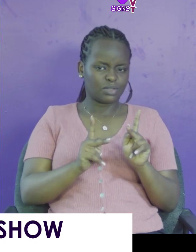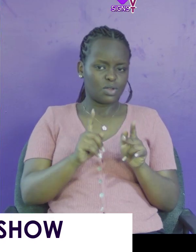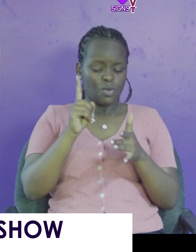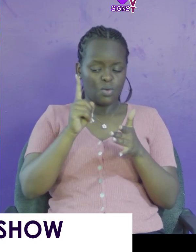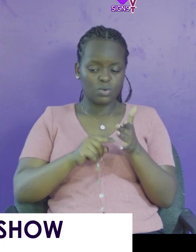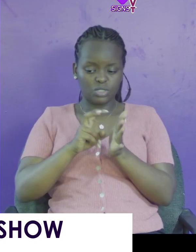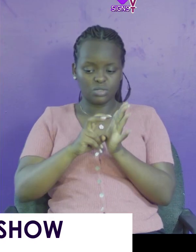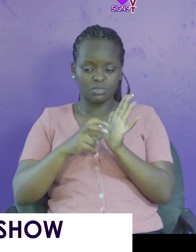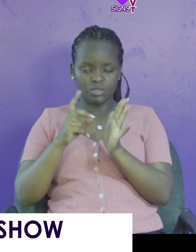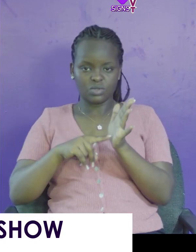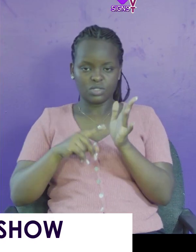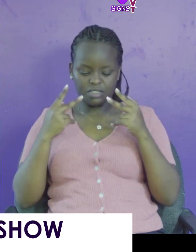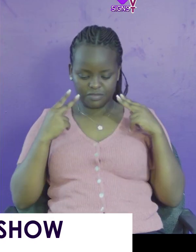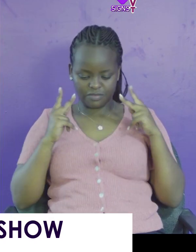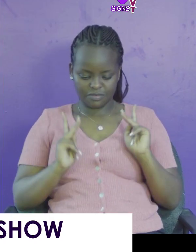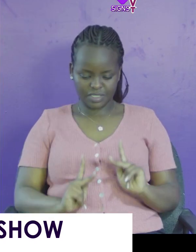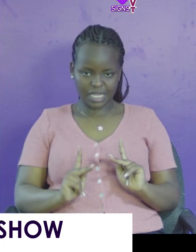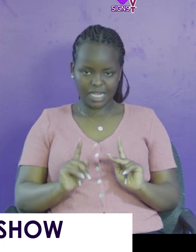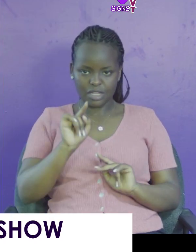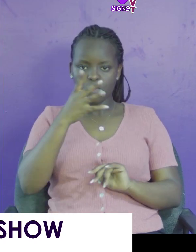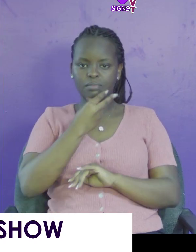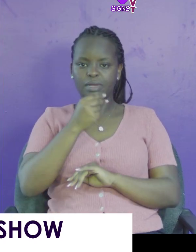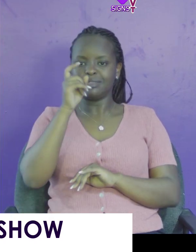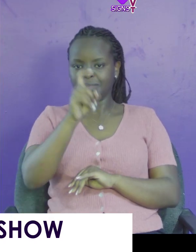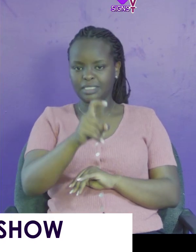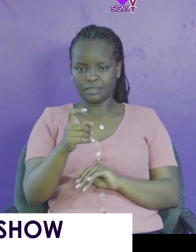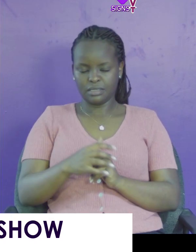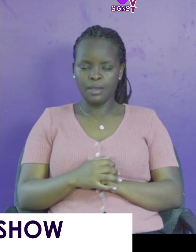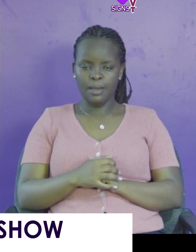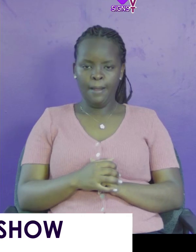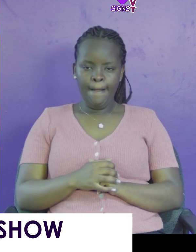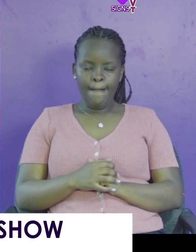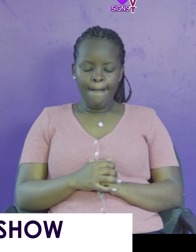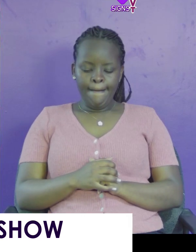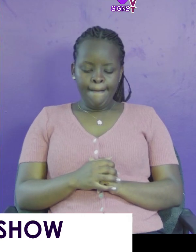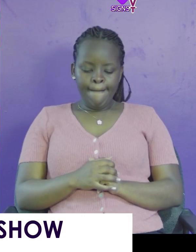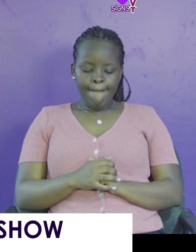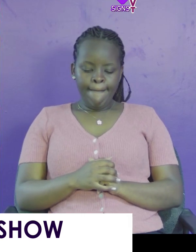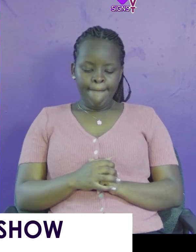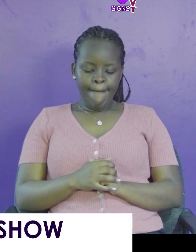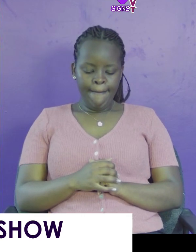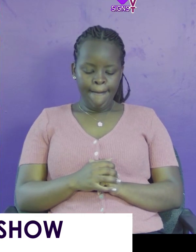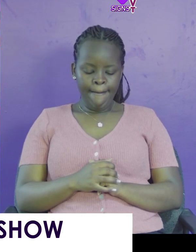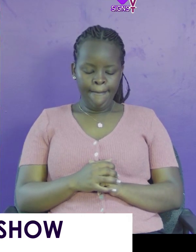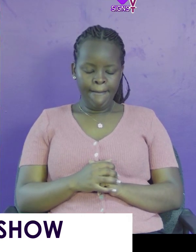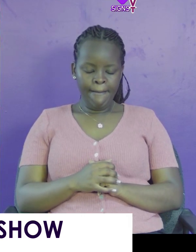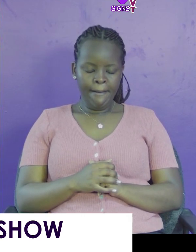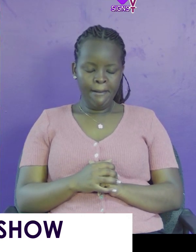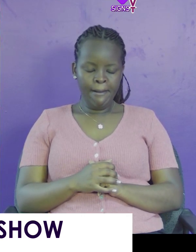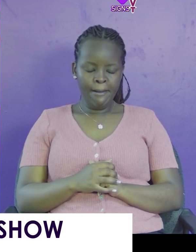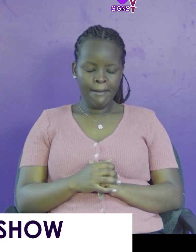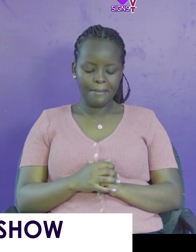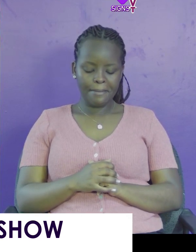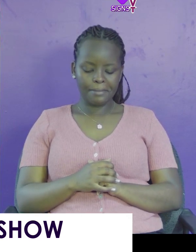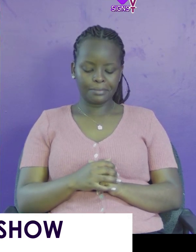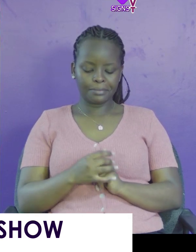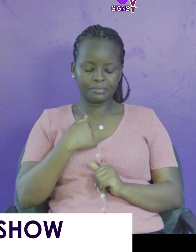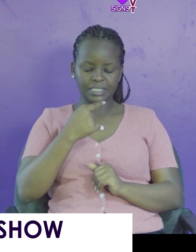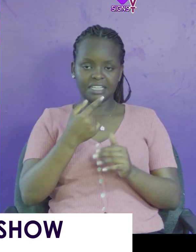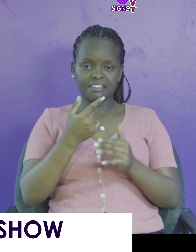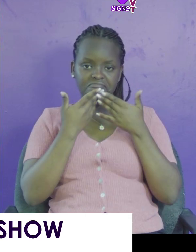physically, you should be a man. physically, Bearing the physical features of a man. yes. Beard. I have already said